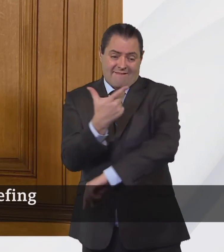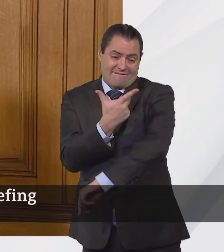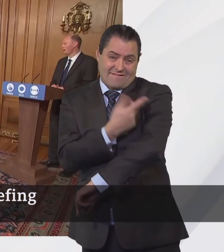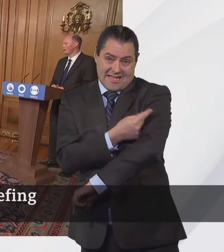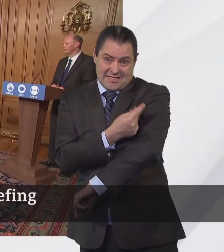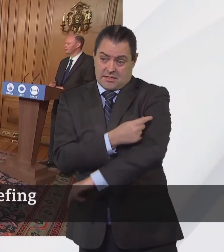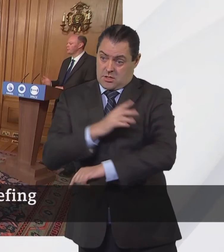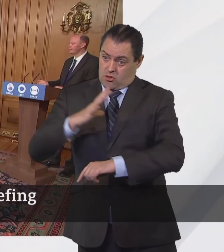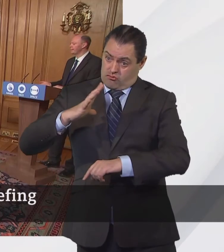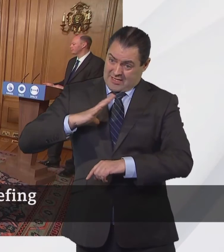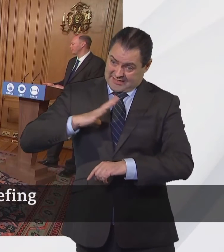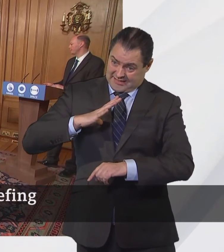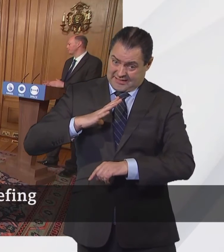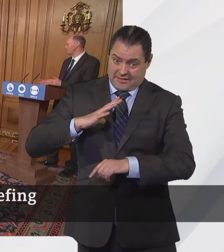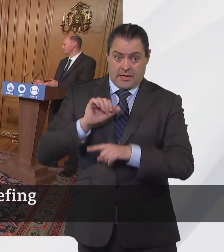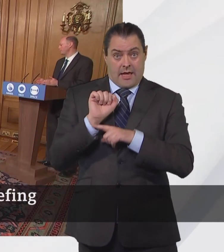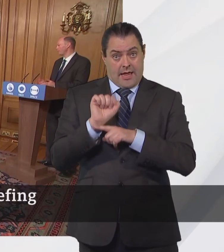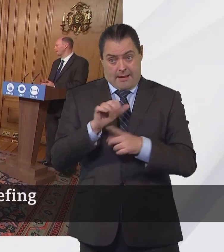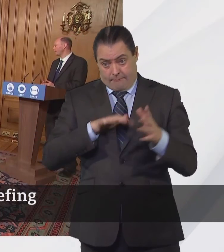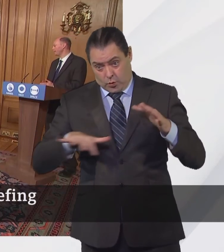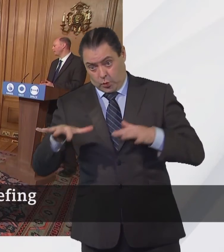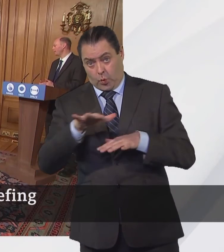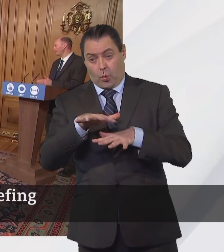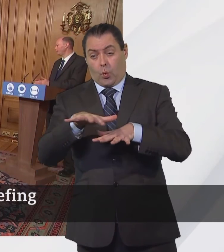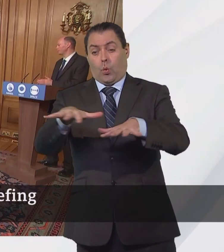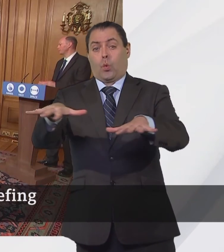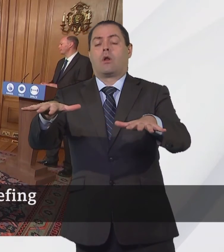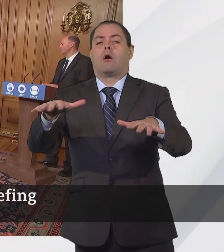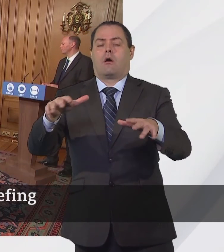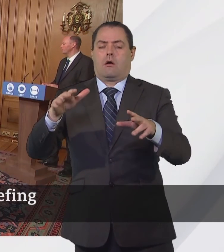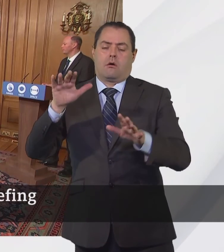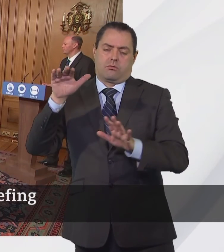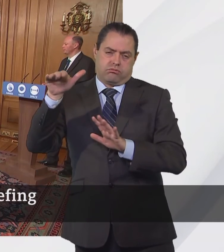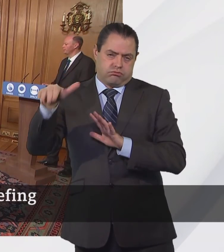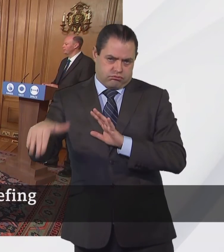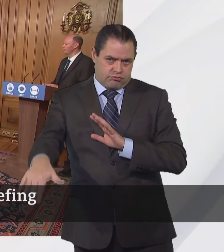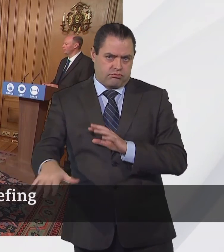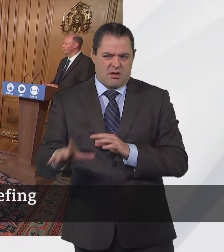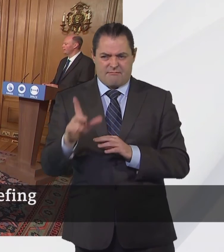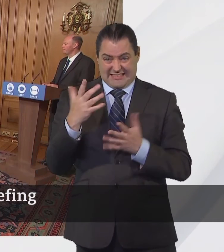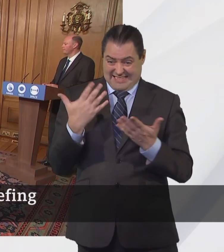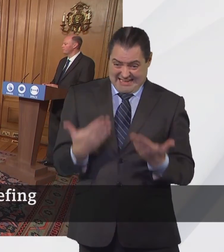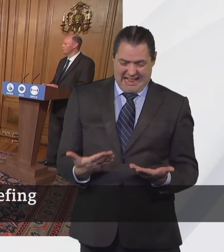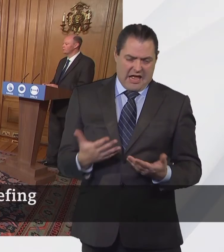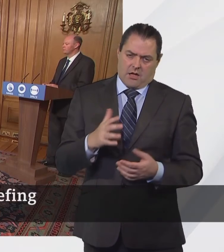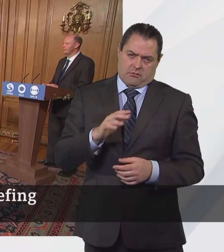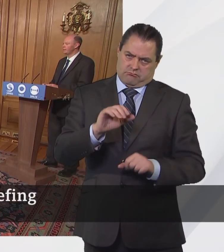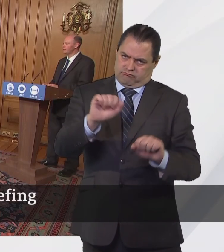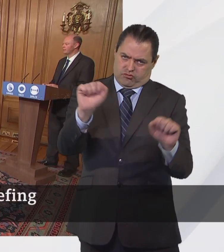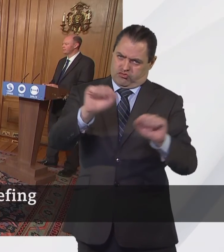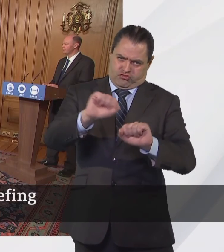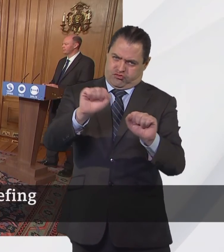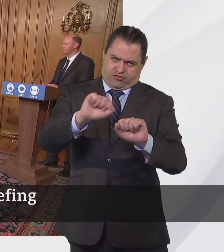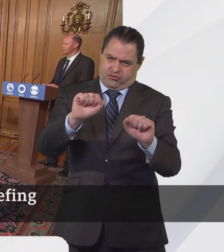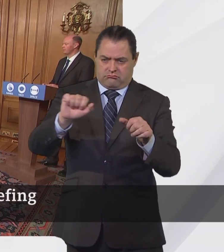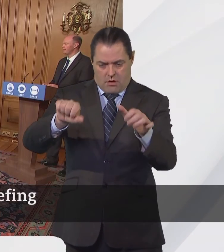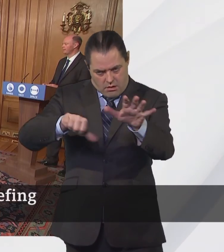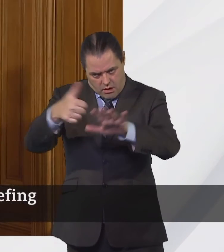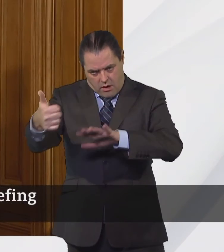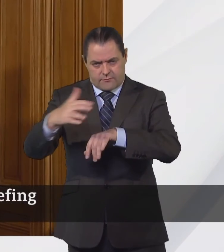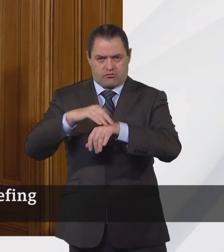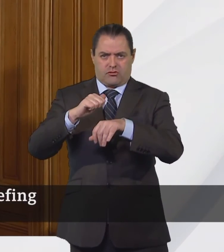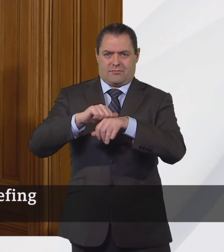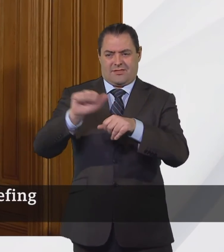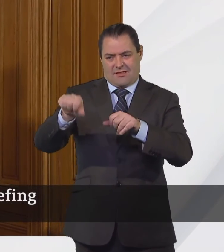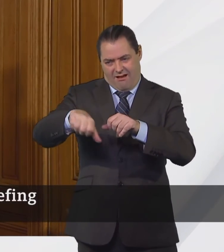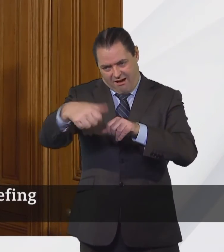now. The only thing I'd add to that is just directly in addition to that on your question, one of the really heartening things